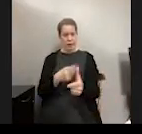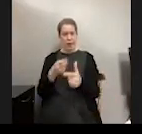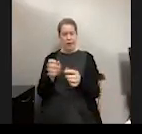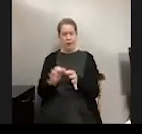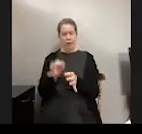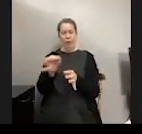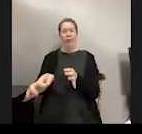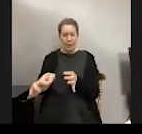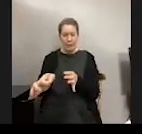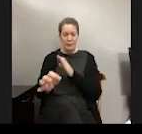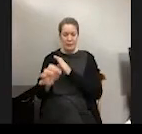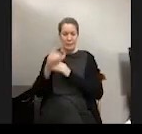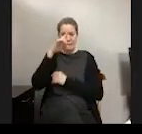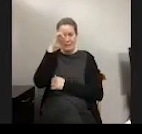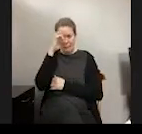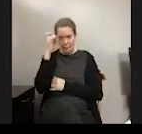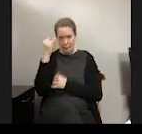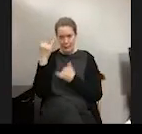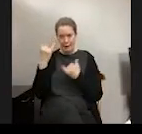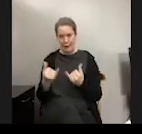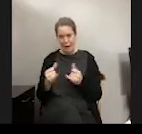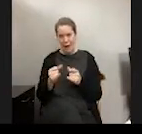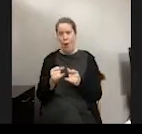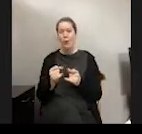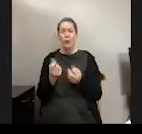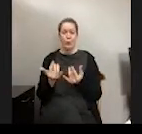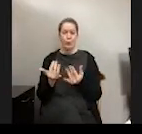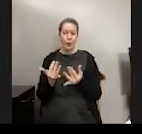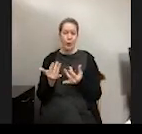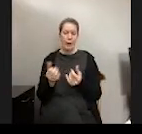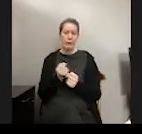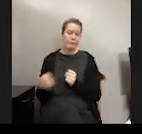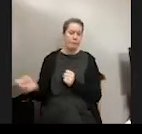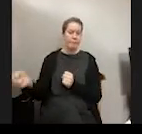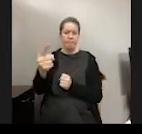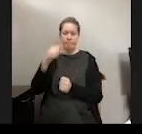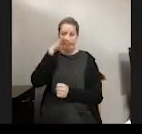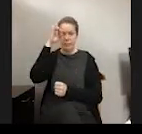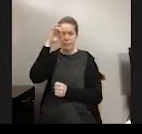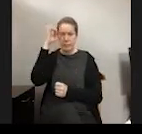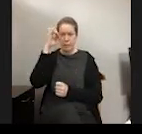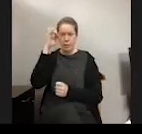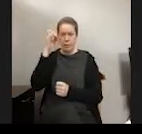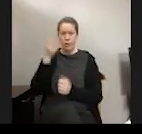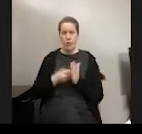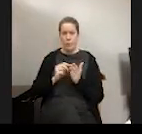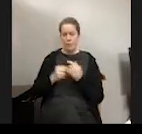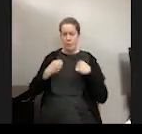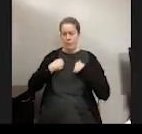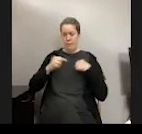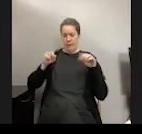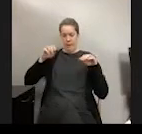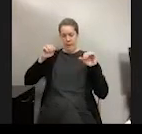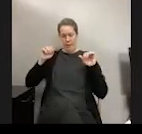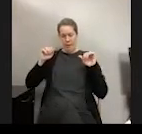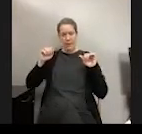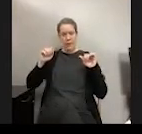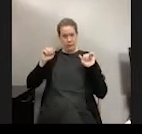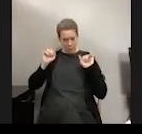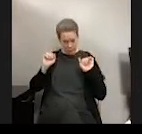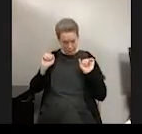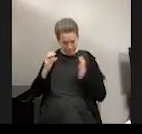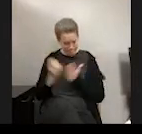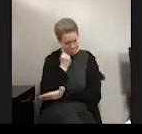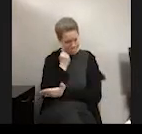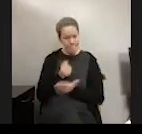now waiting for next summer. That actually allowed me also to raise more funds towards it. I realized the accessibility expenses